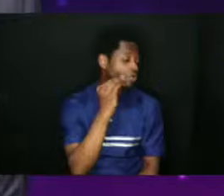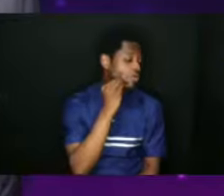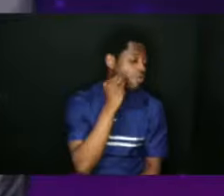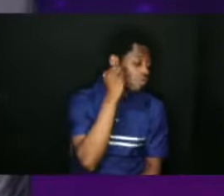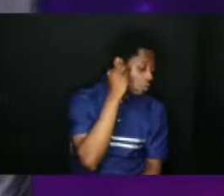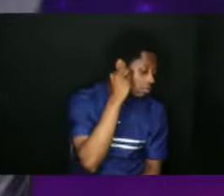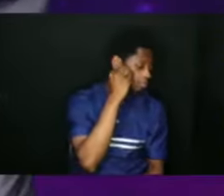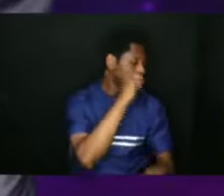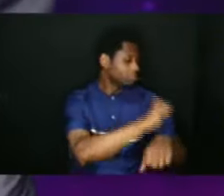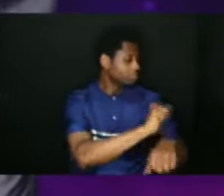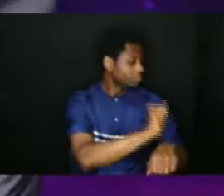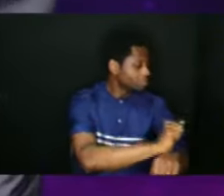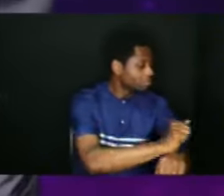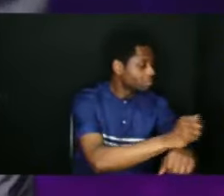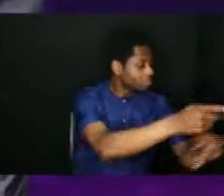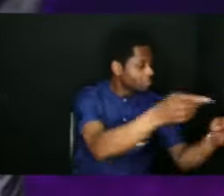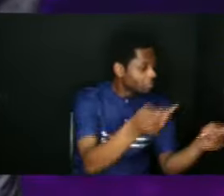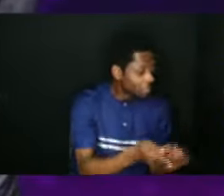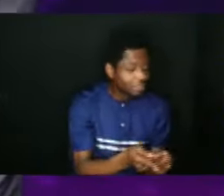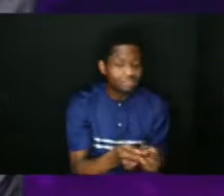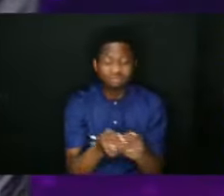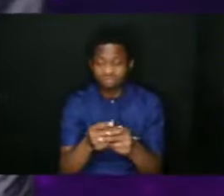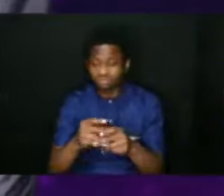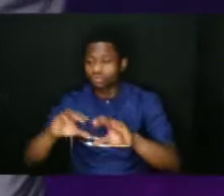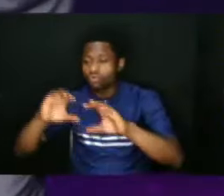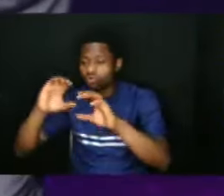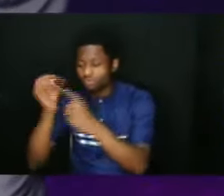must blossom.